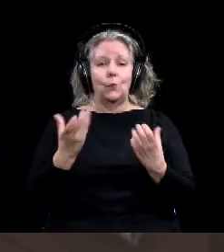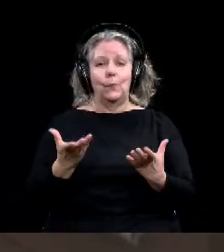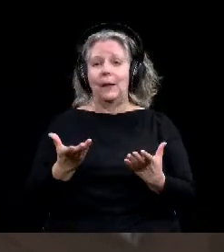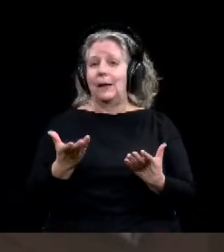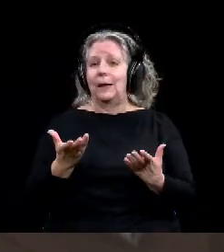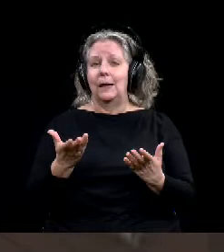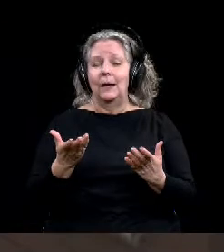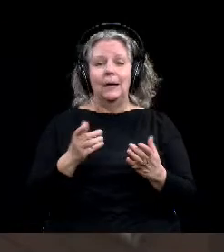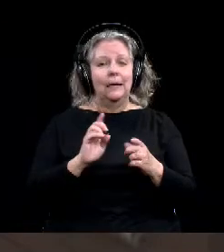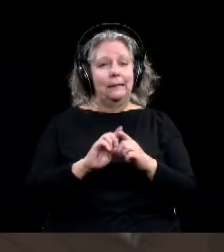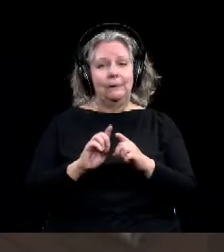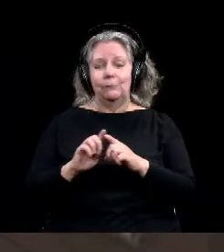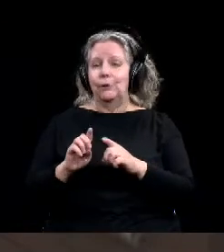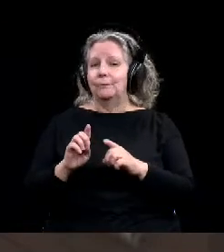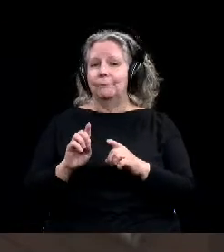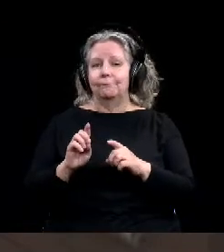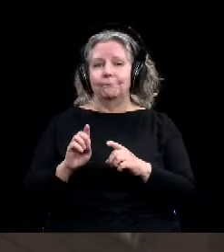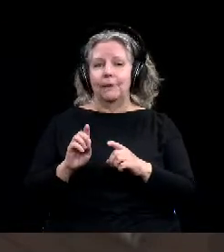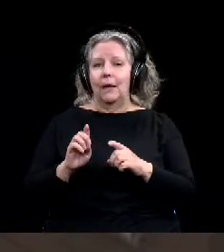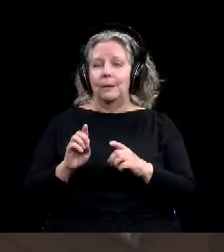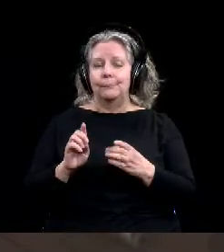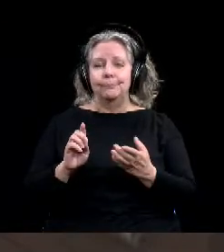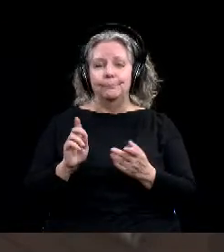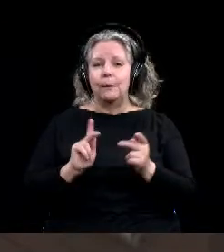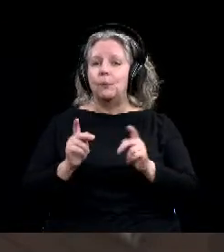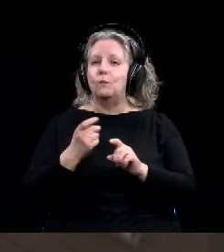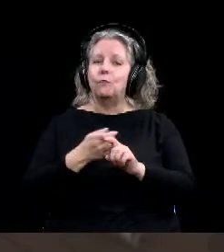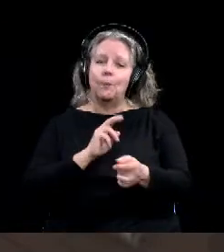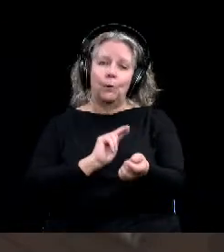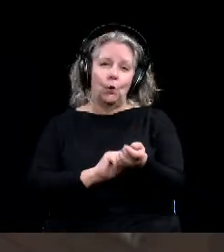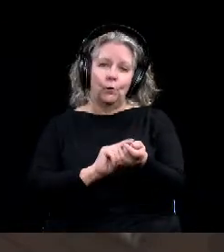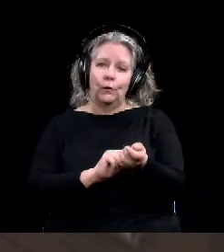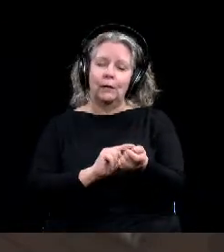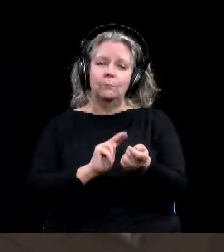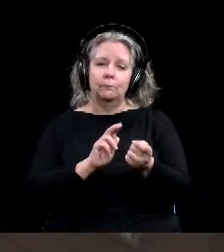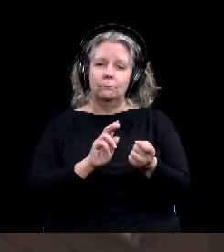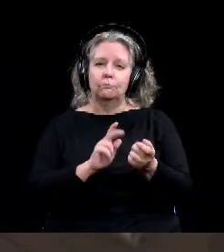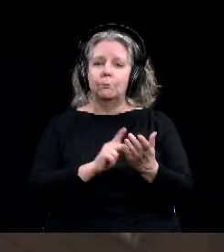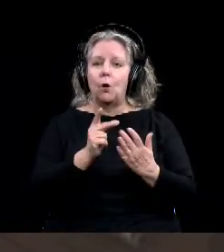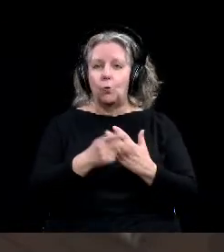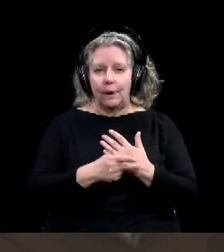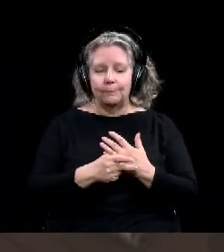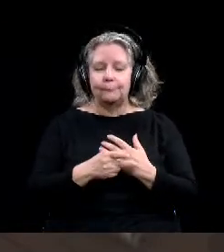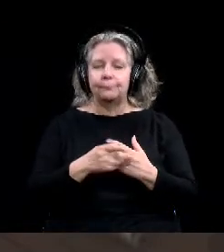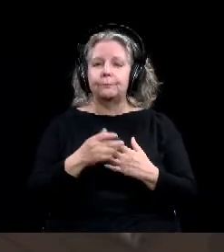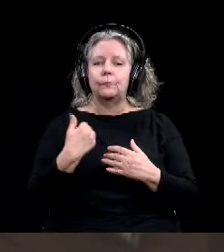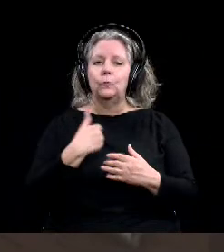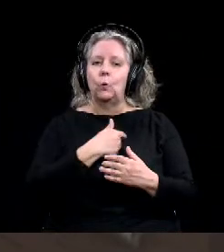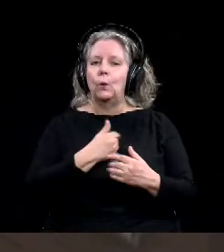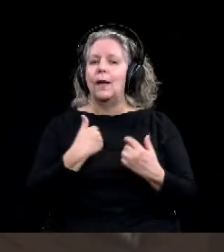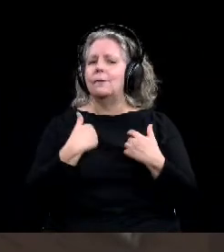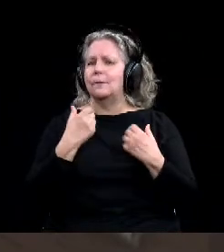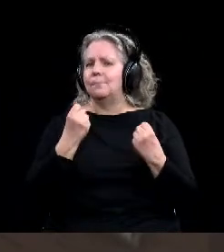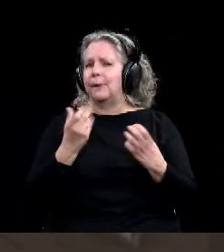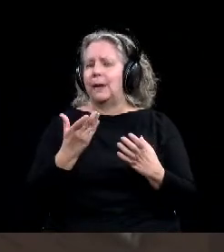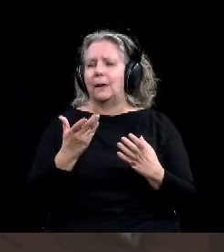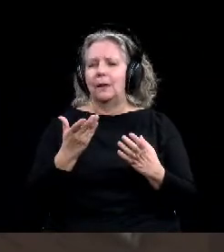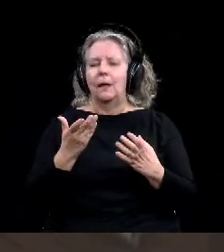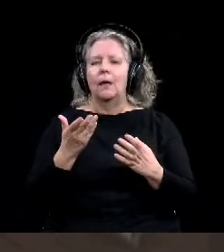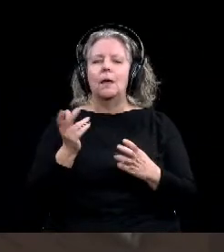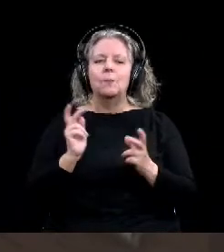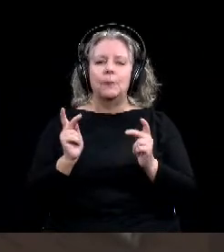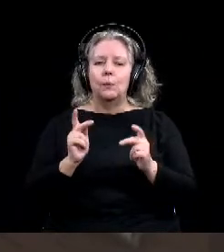and program as well. We have so many great community partners who are making sure that this vaccination effort is a success. Vaccine